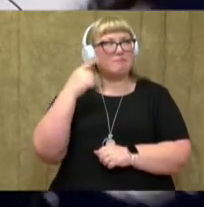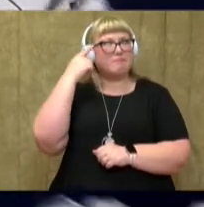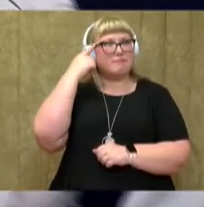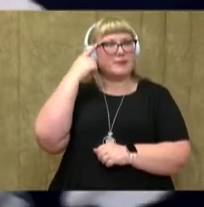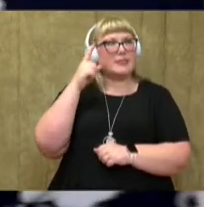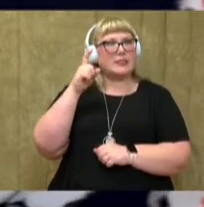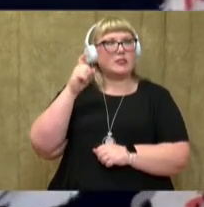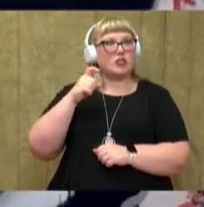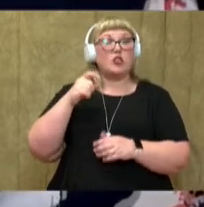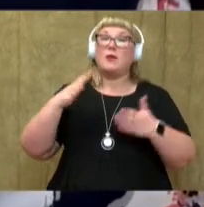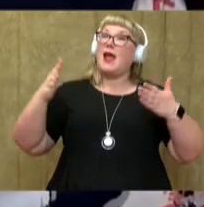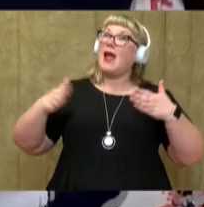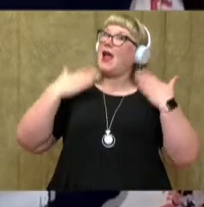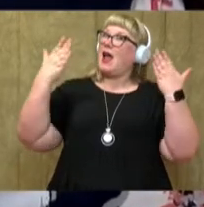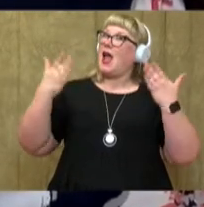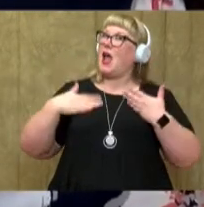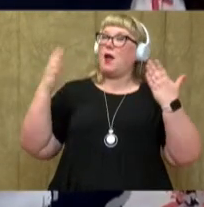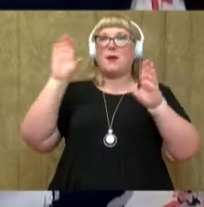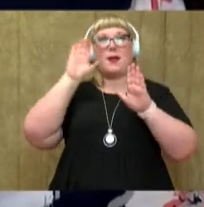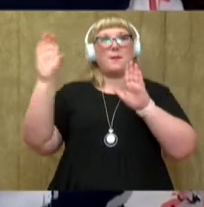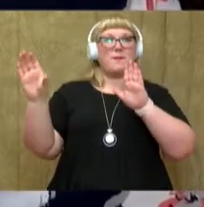should be a happy picture.